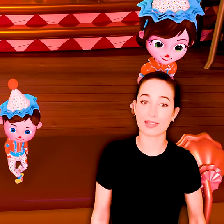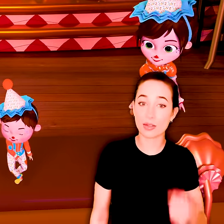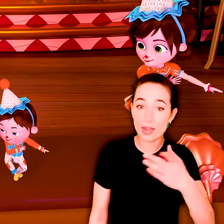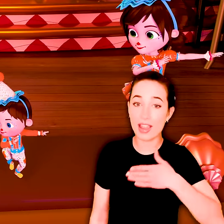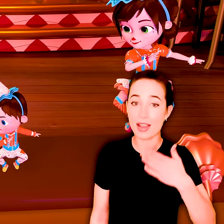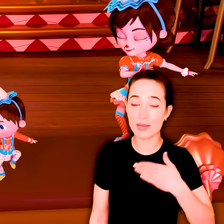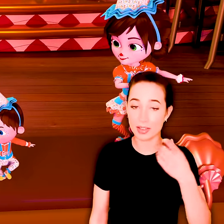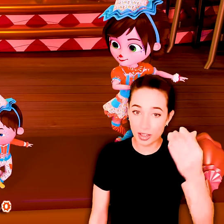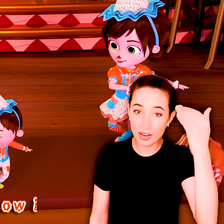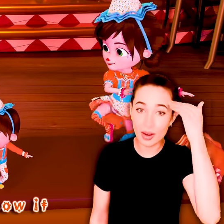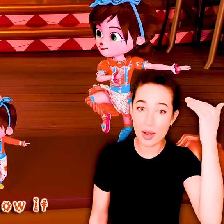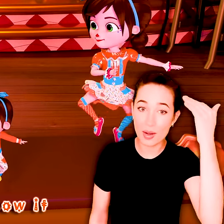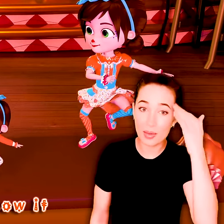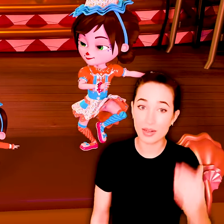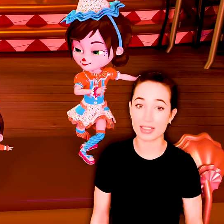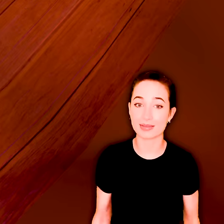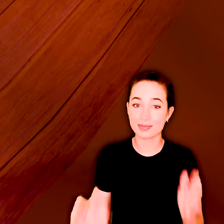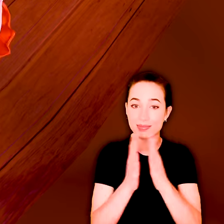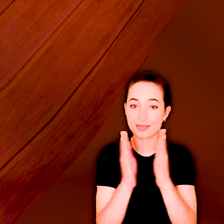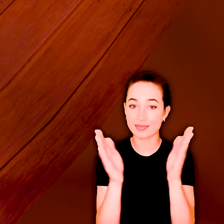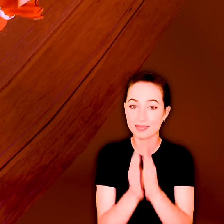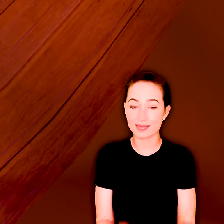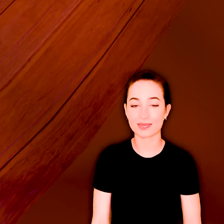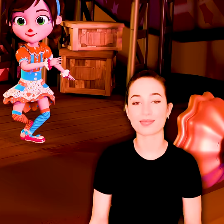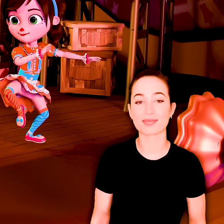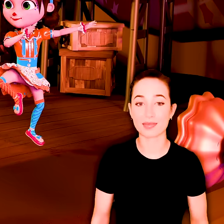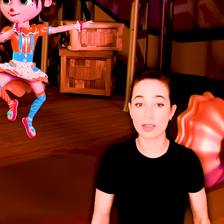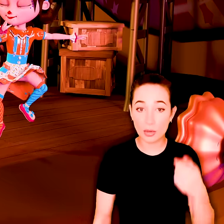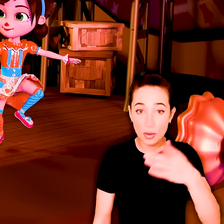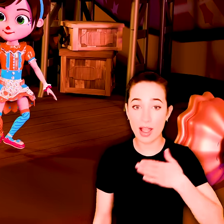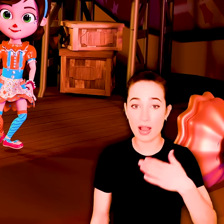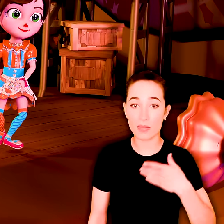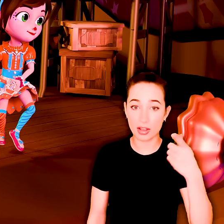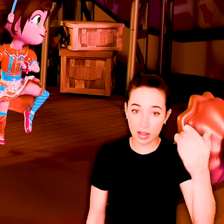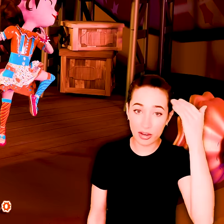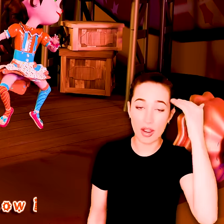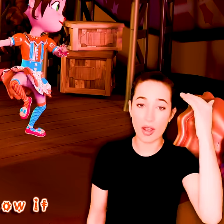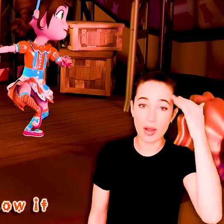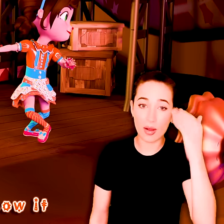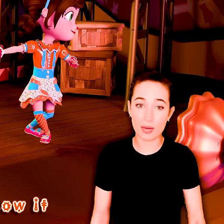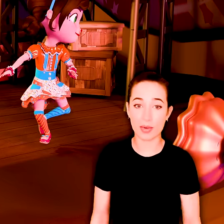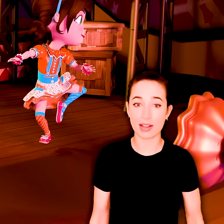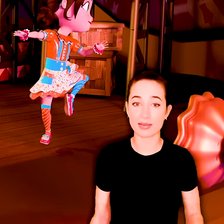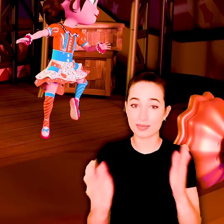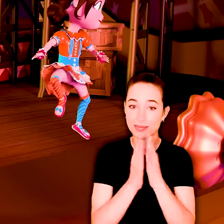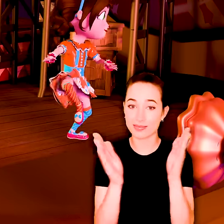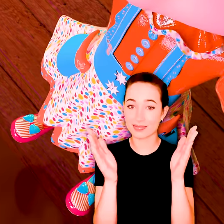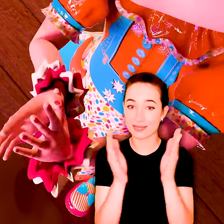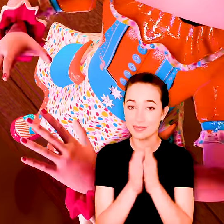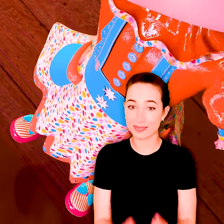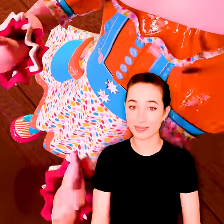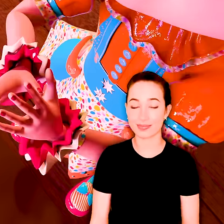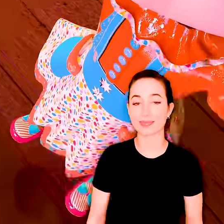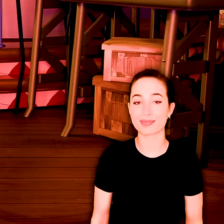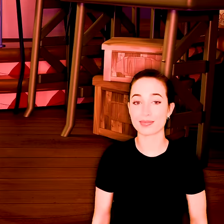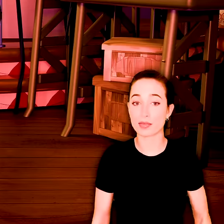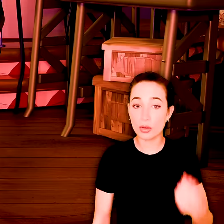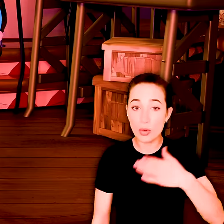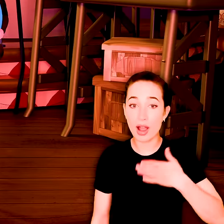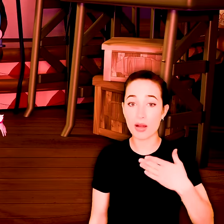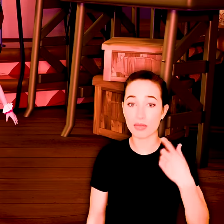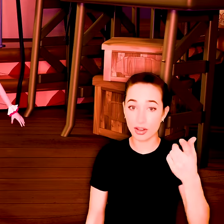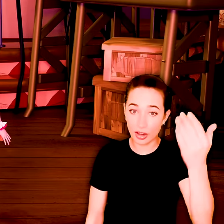if you're happy and you know it clap your hands if you're happy and you know it clap your hand